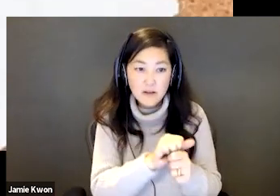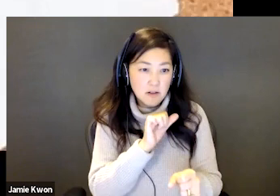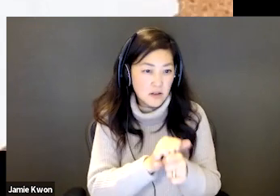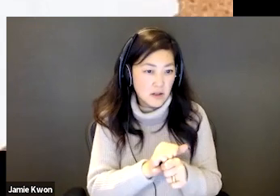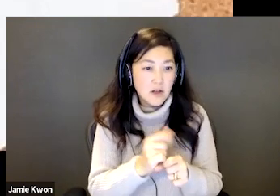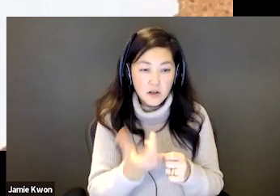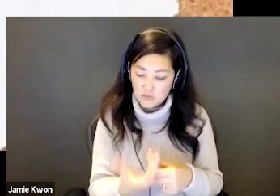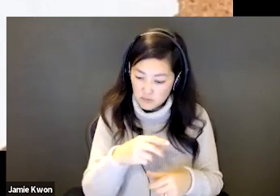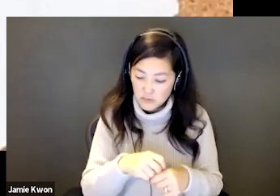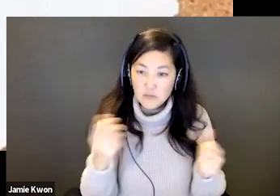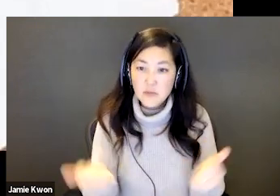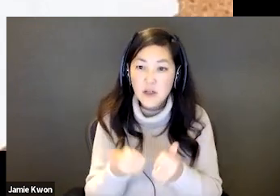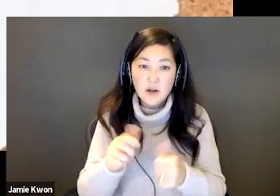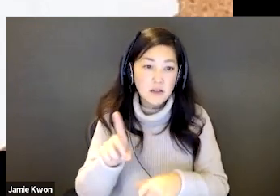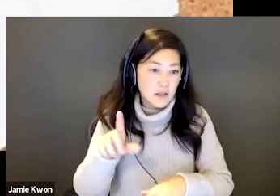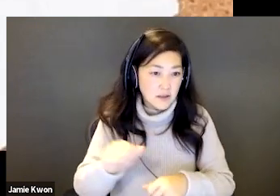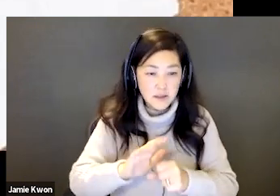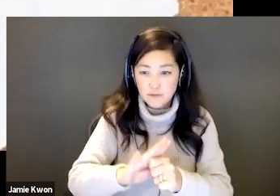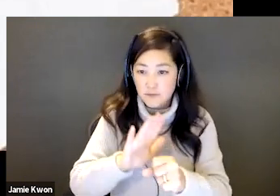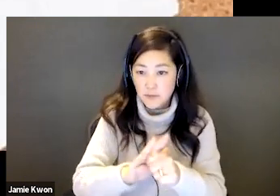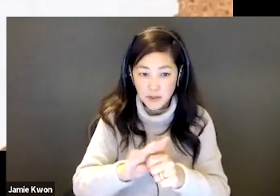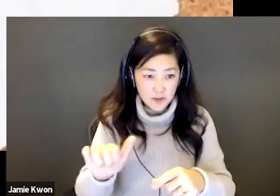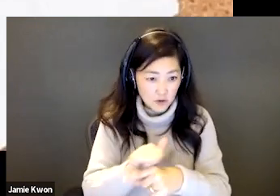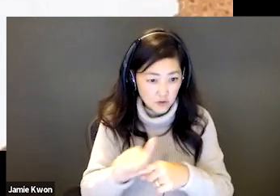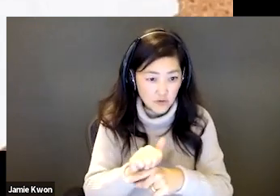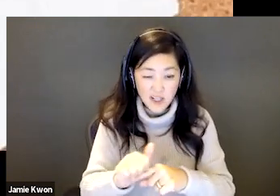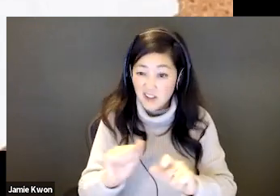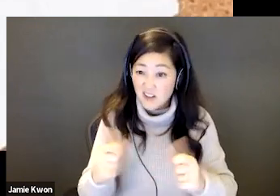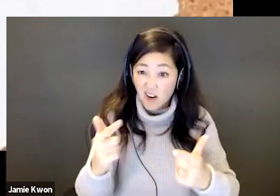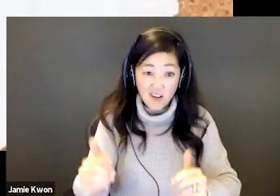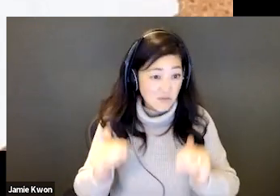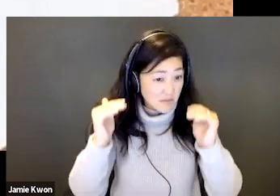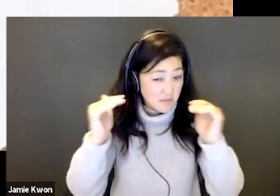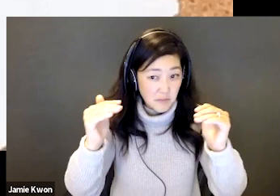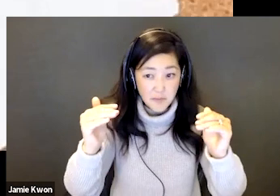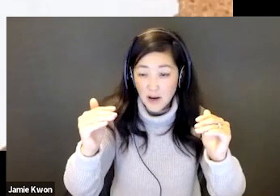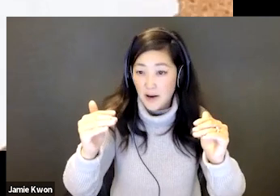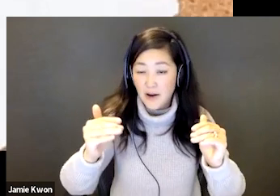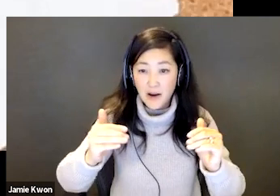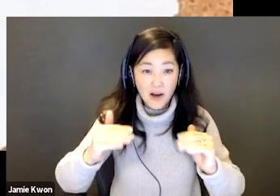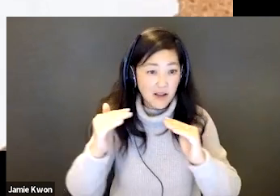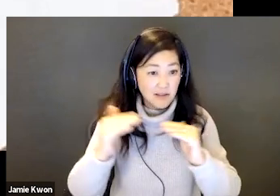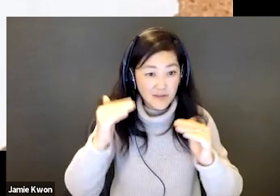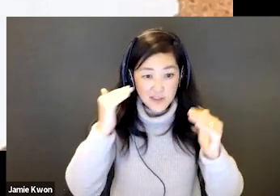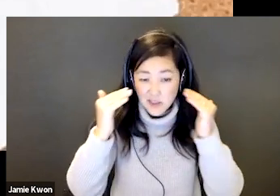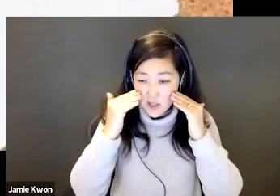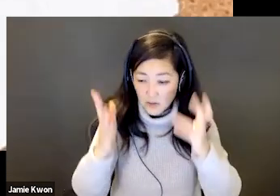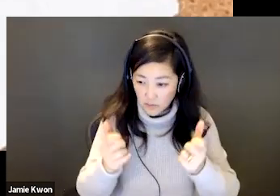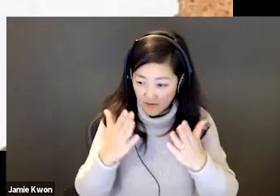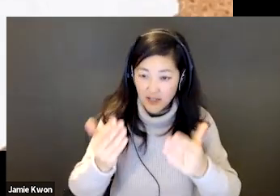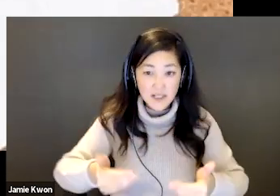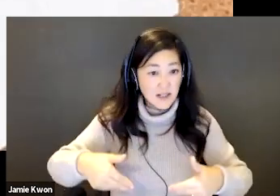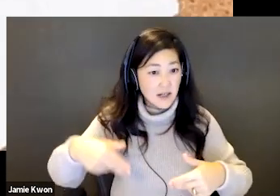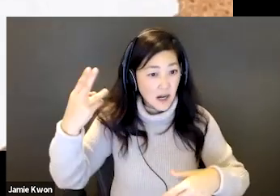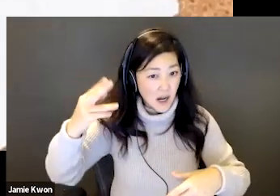of disability advocacy training. All of it, high-level knowledge, providing high levels